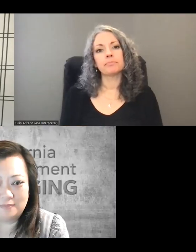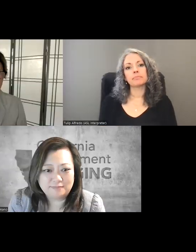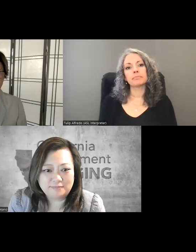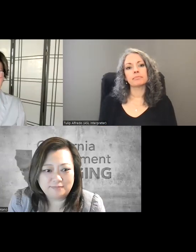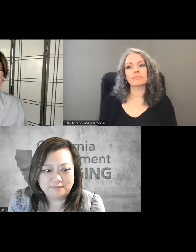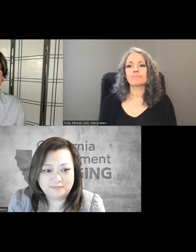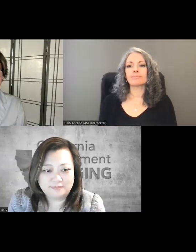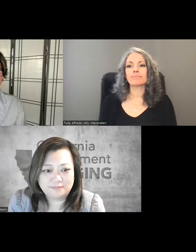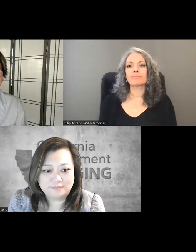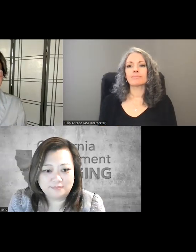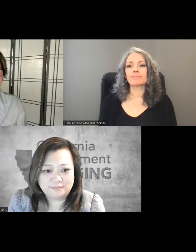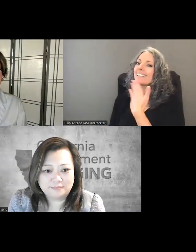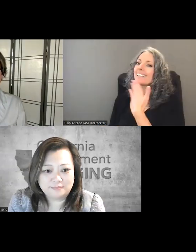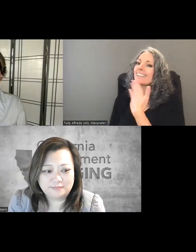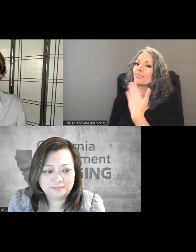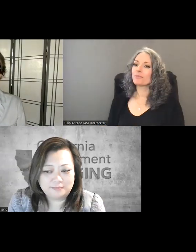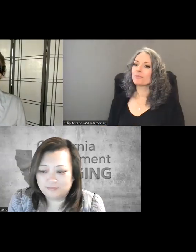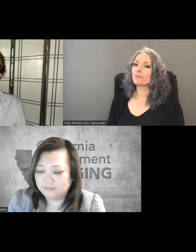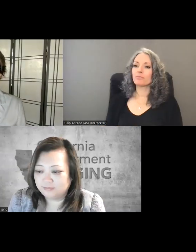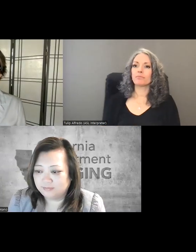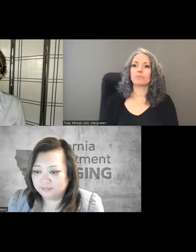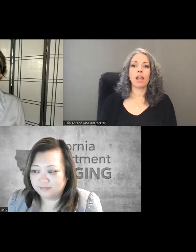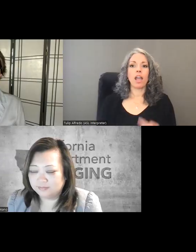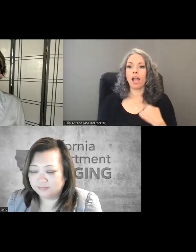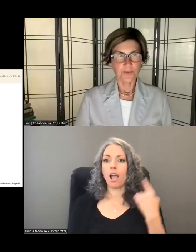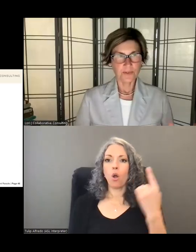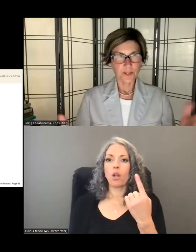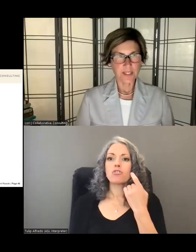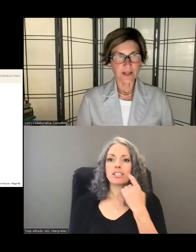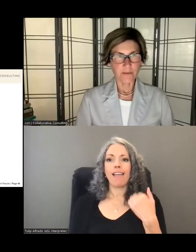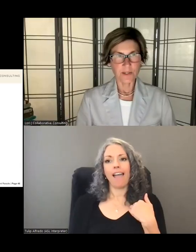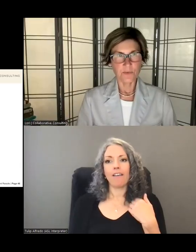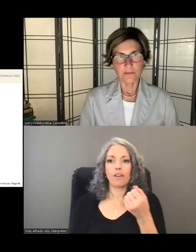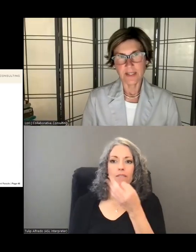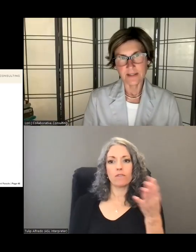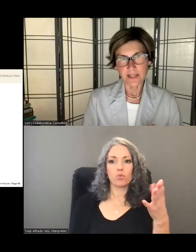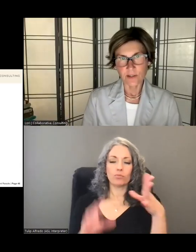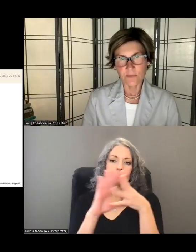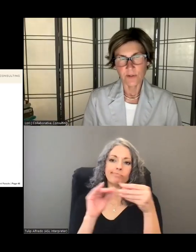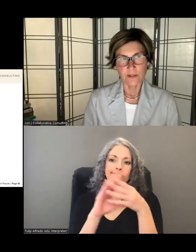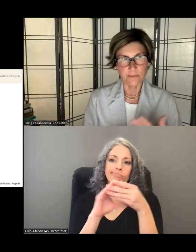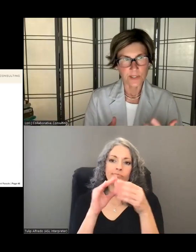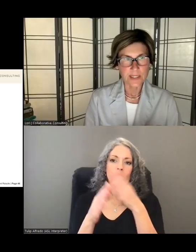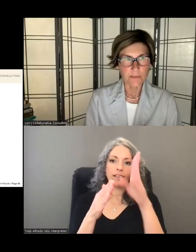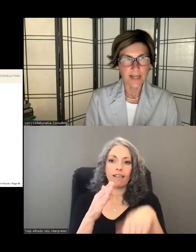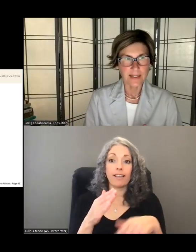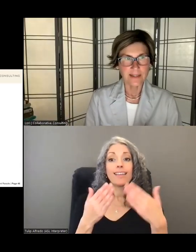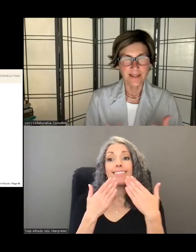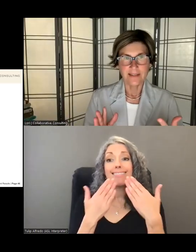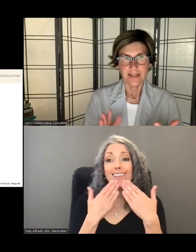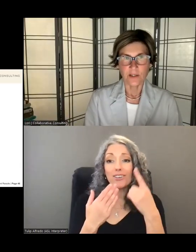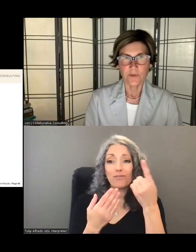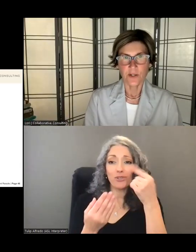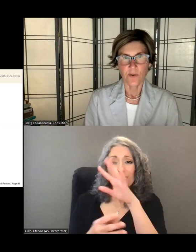Thank you. And I just have a couple closing comments, one being thank you for